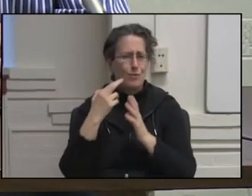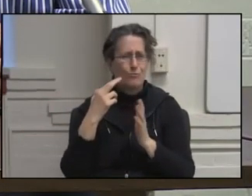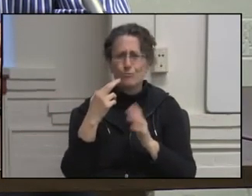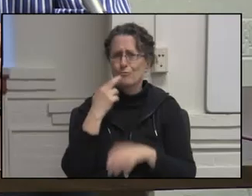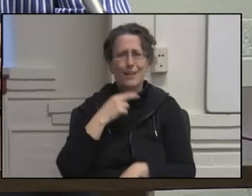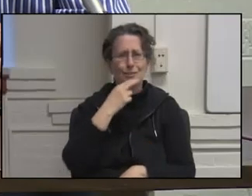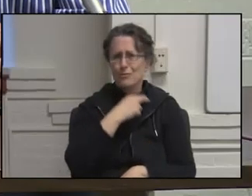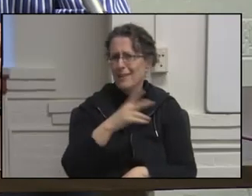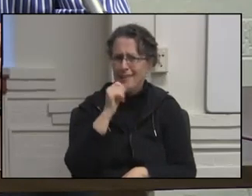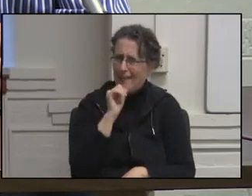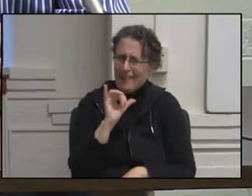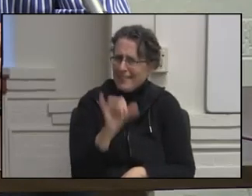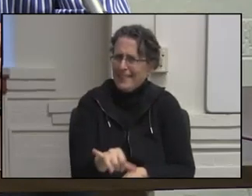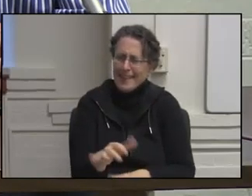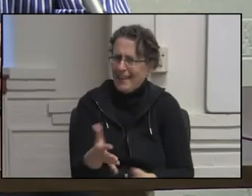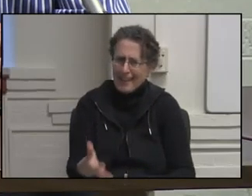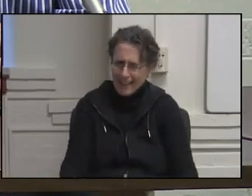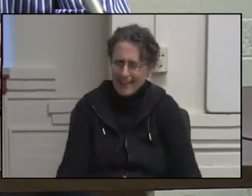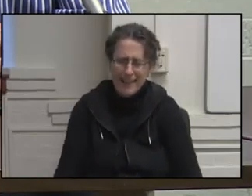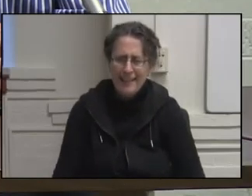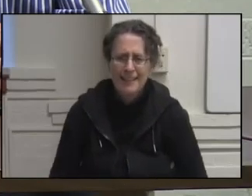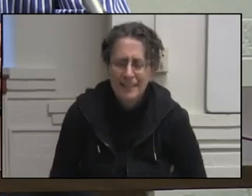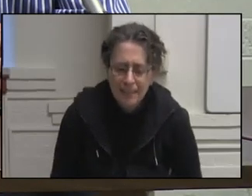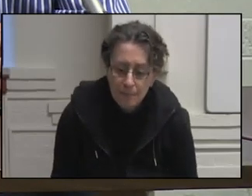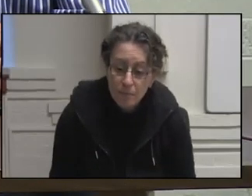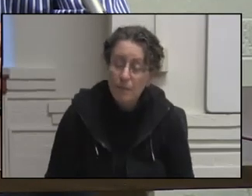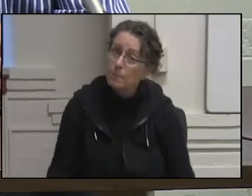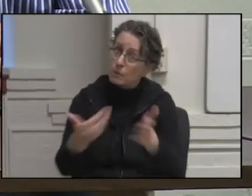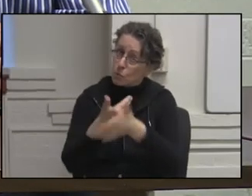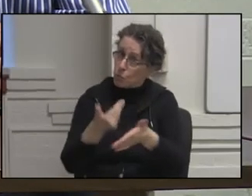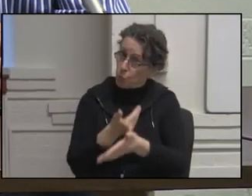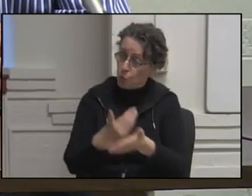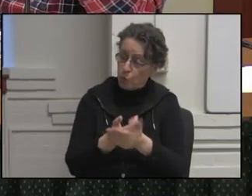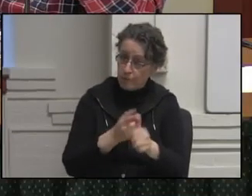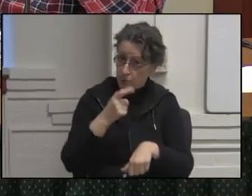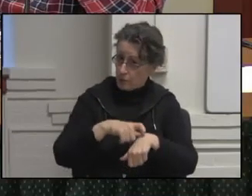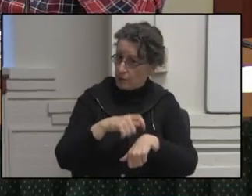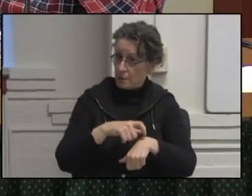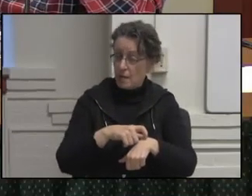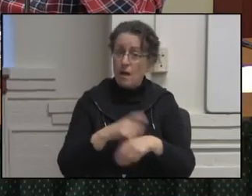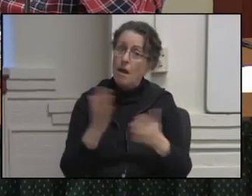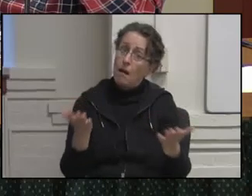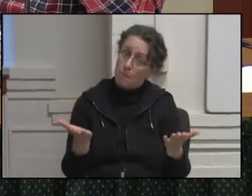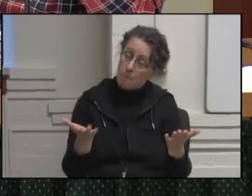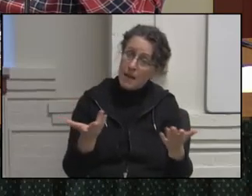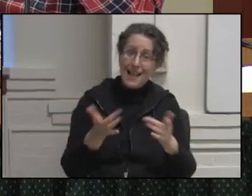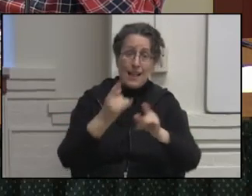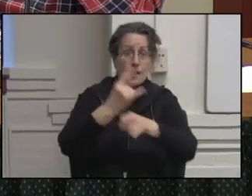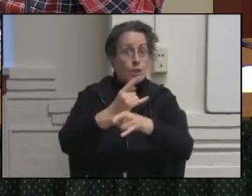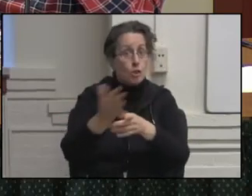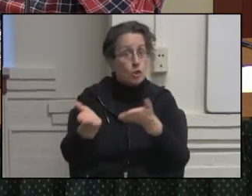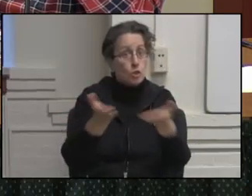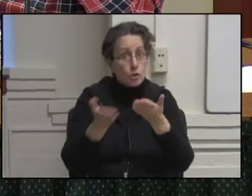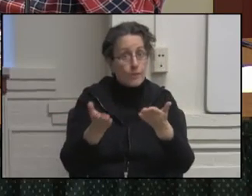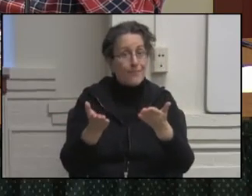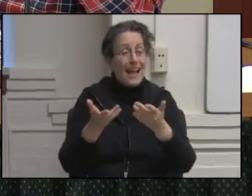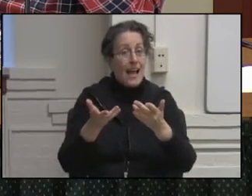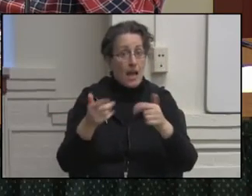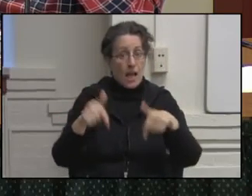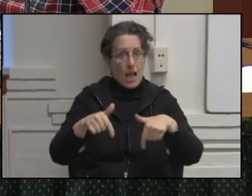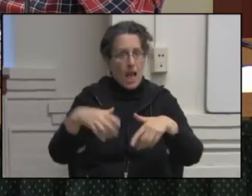that early. But this is new. Right, agreed. And this is the first time that liquor's been served at